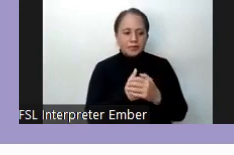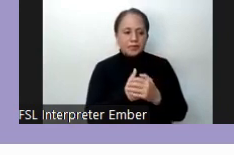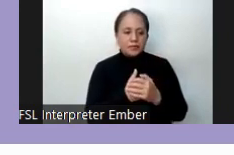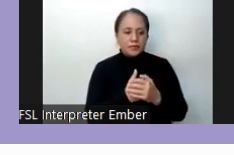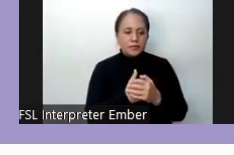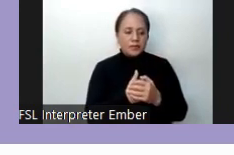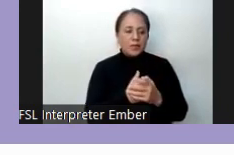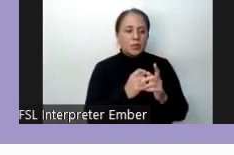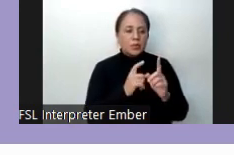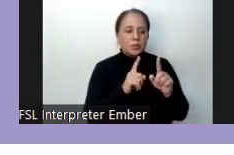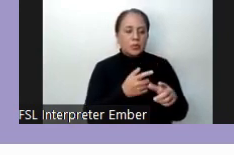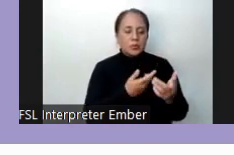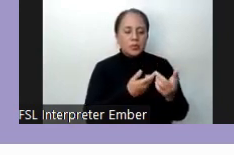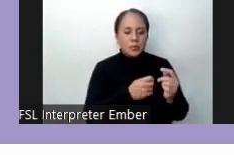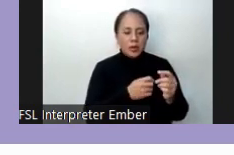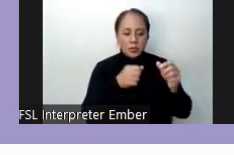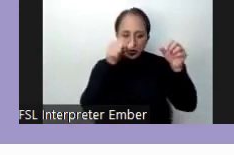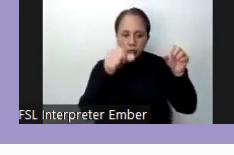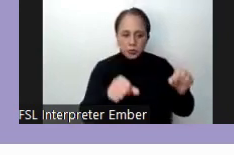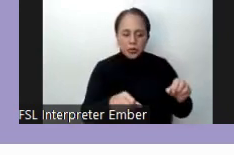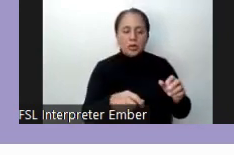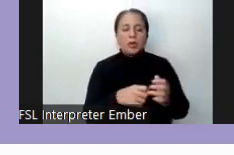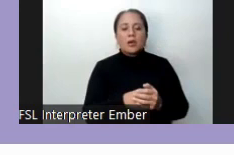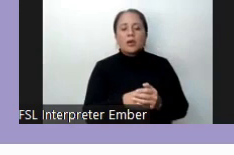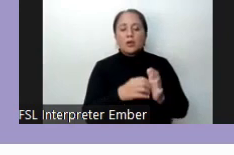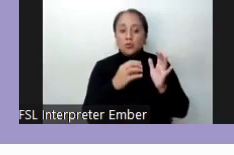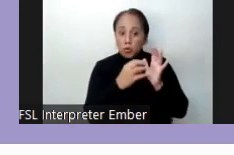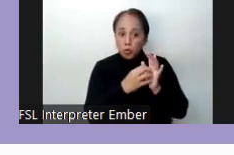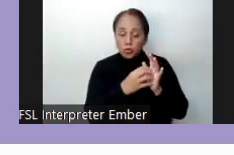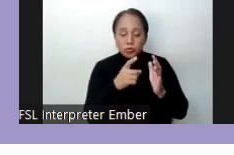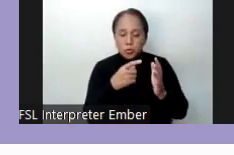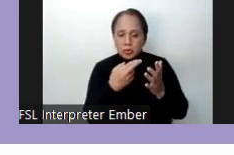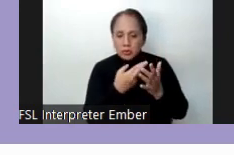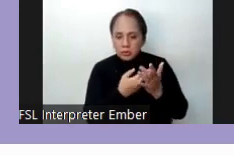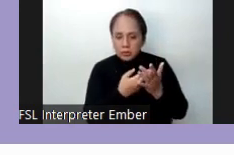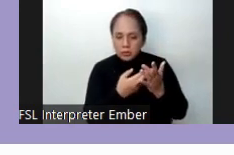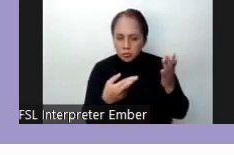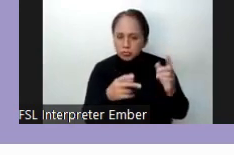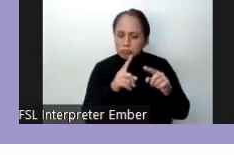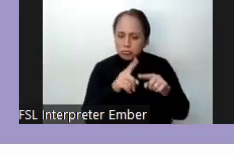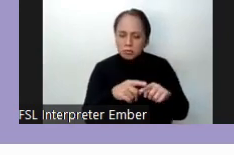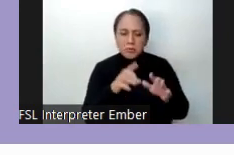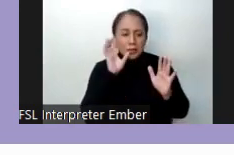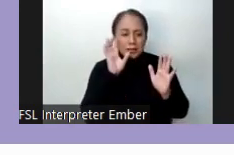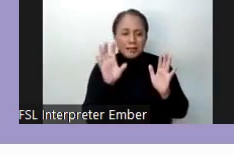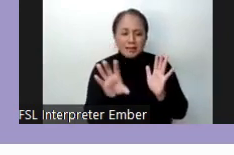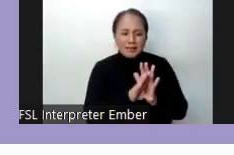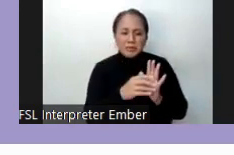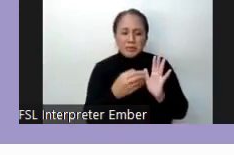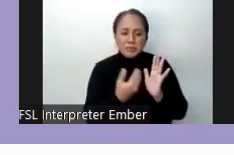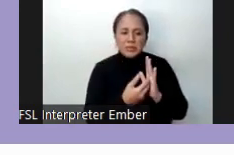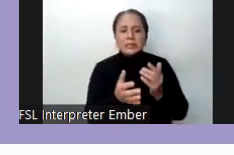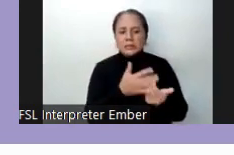respondents trust an infographic with logos of reliable sources. However, images can be edited